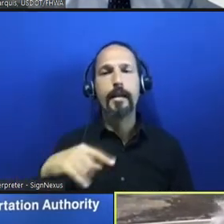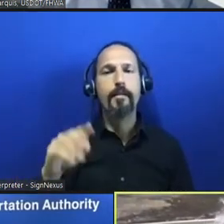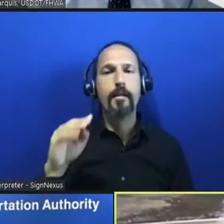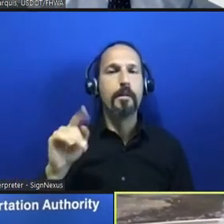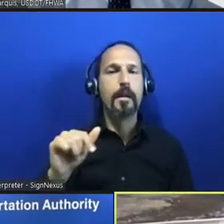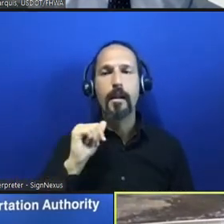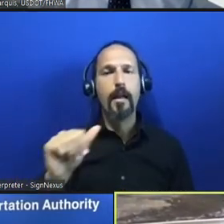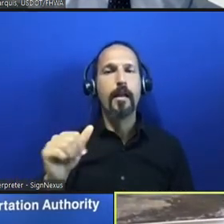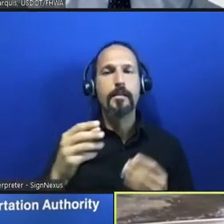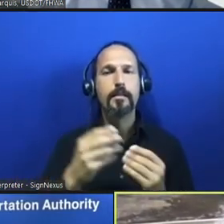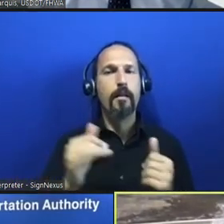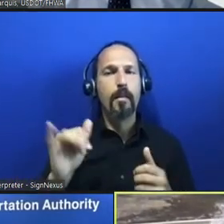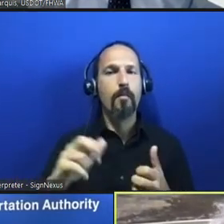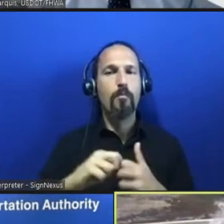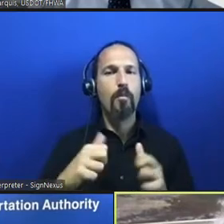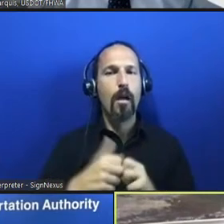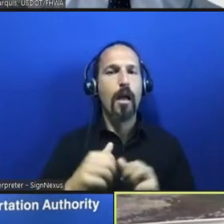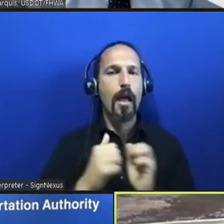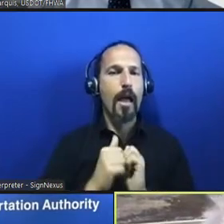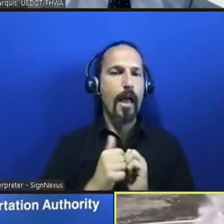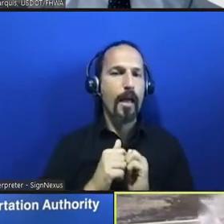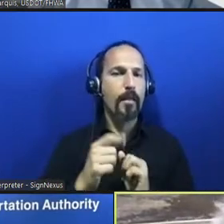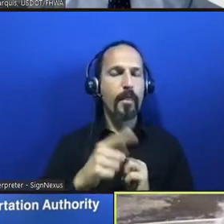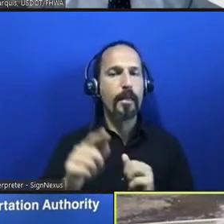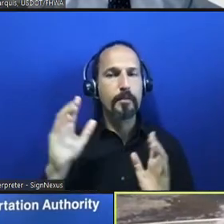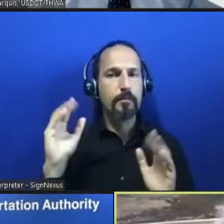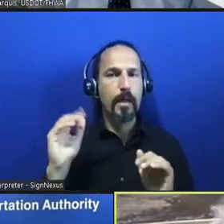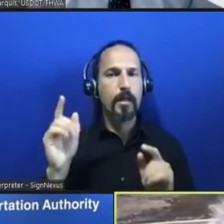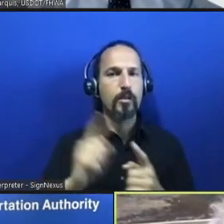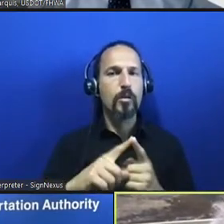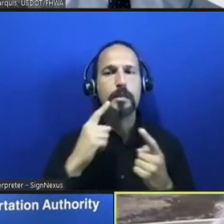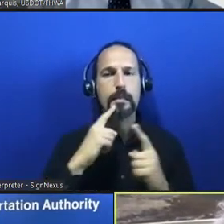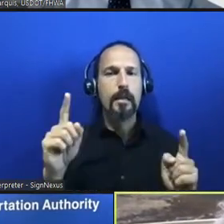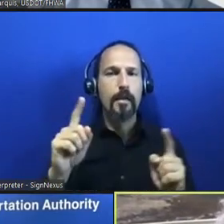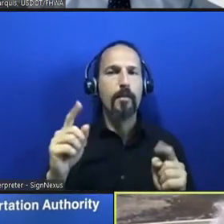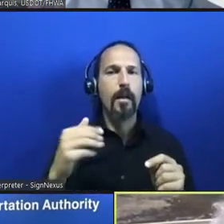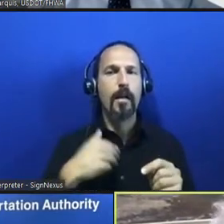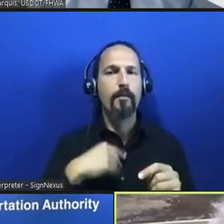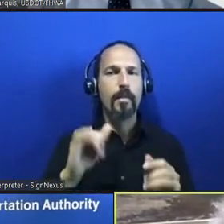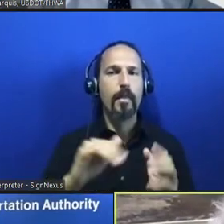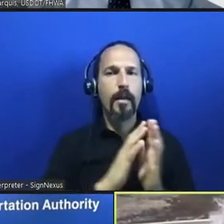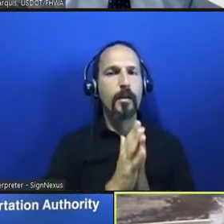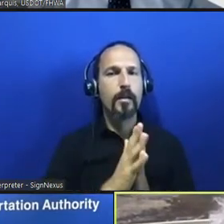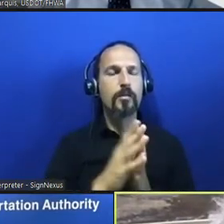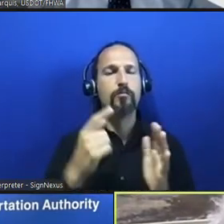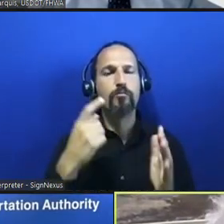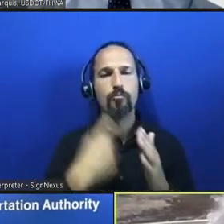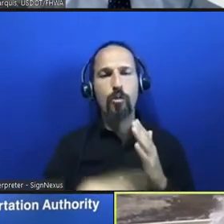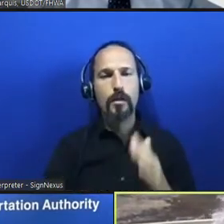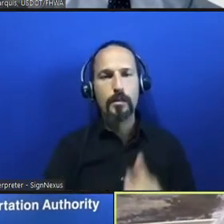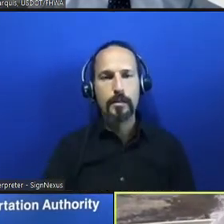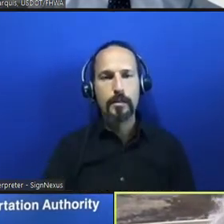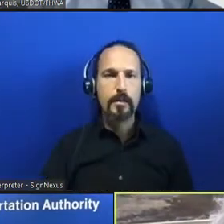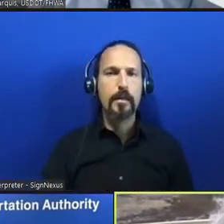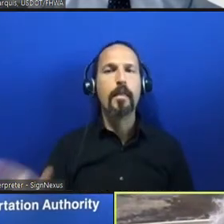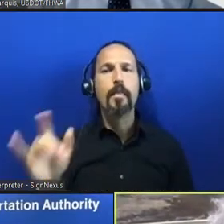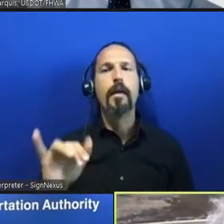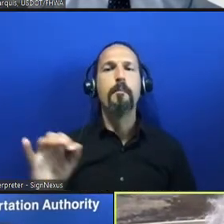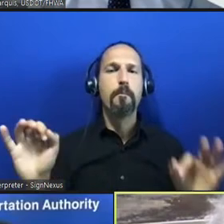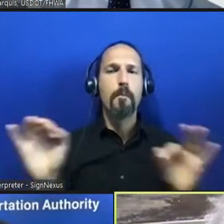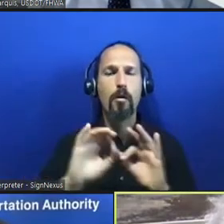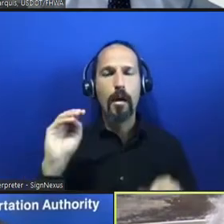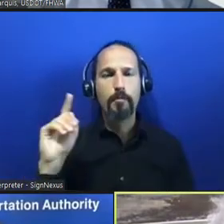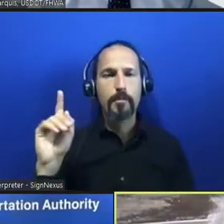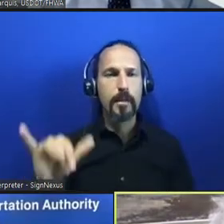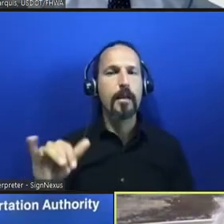these problems how can MTA be expected to successfully Implement congestion pricing it's important for